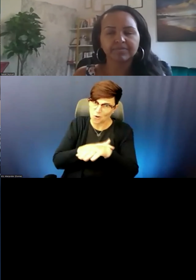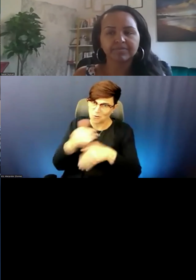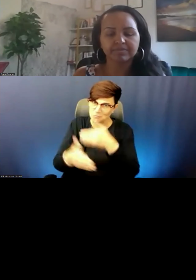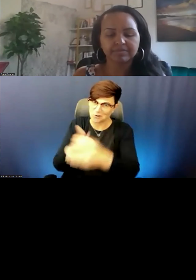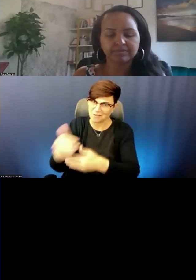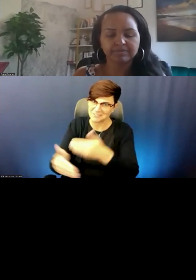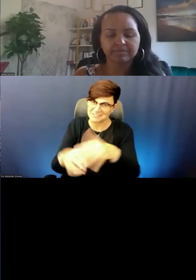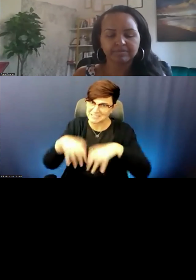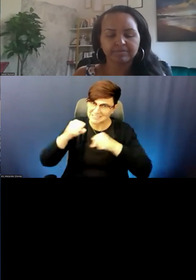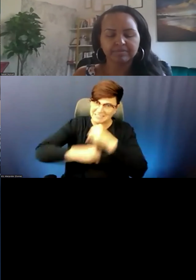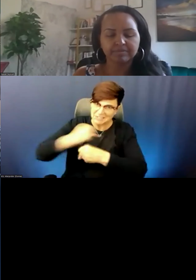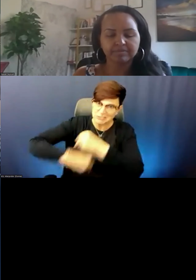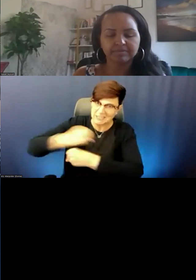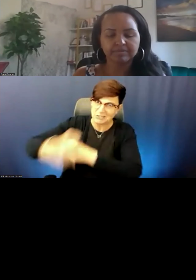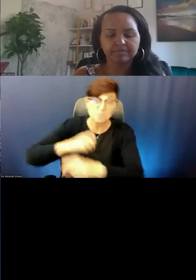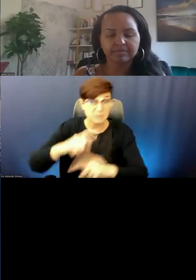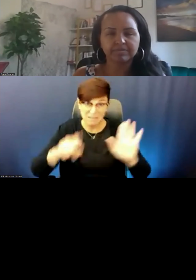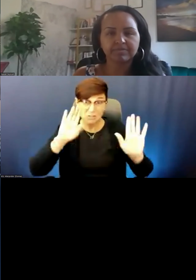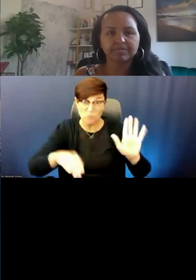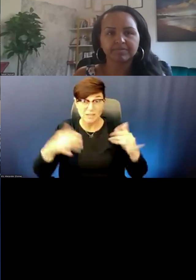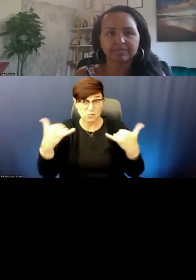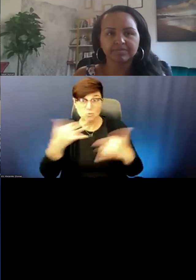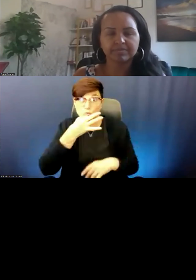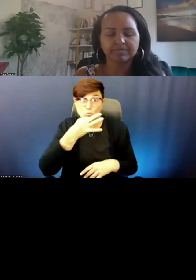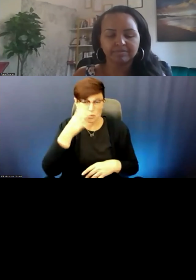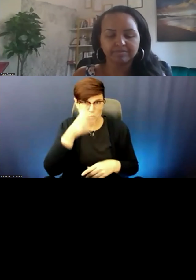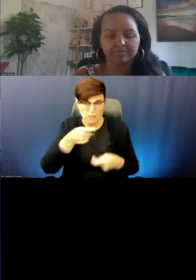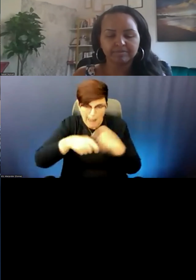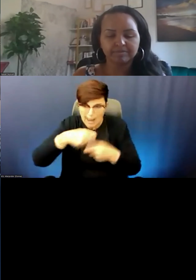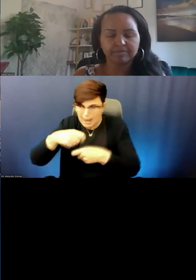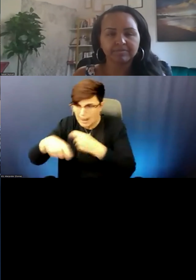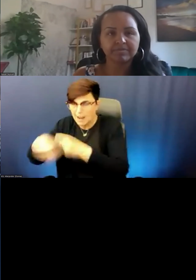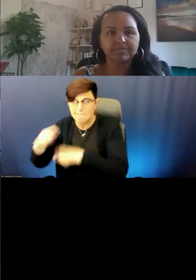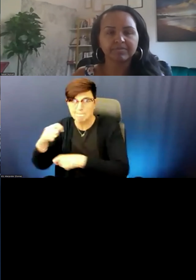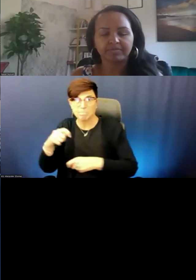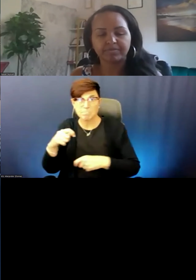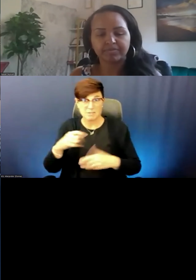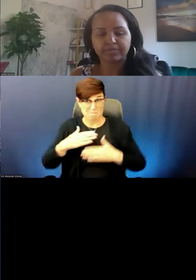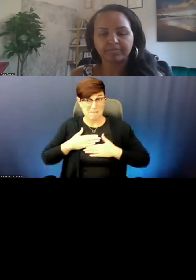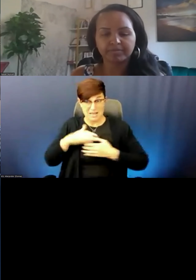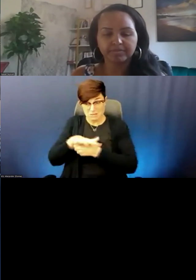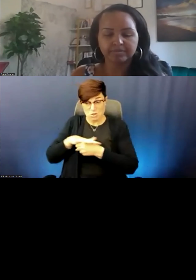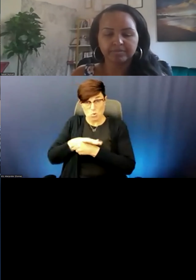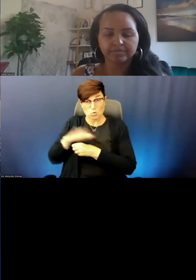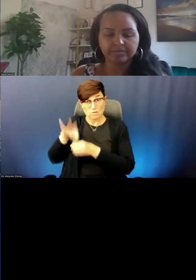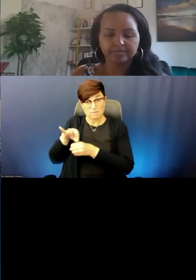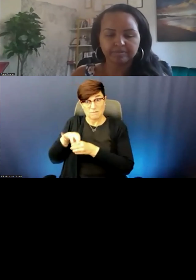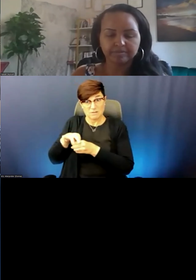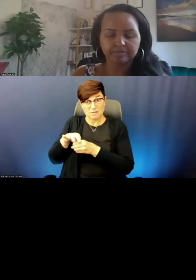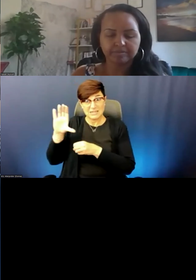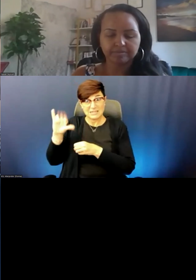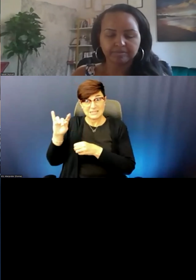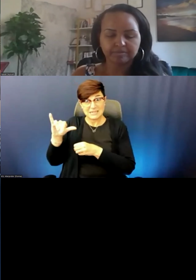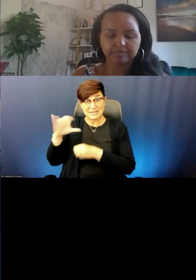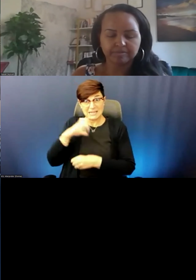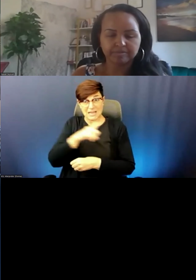have a big turnover. I think there are folks, I know just on my ballot alone, it's almost all like city council members